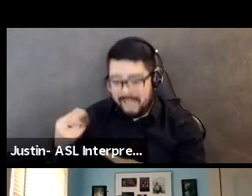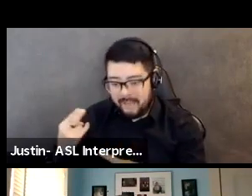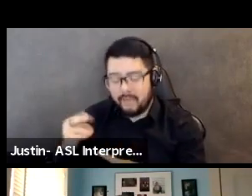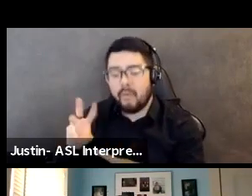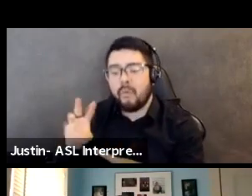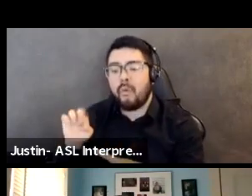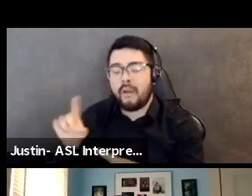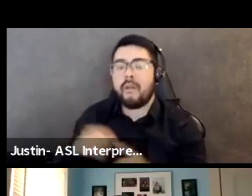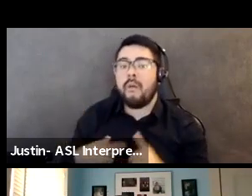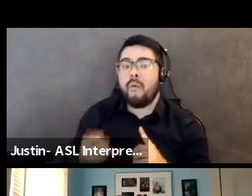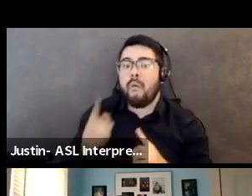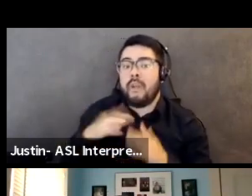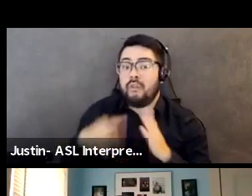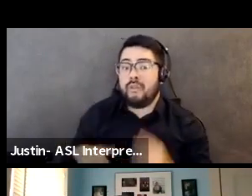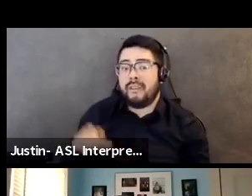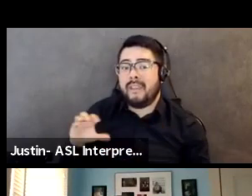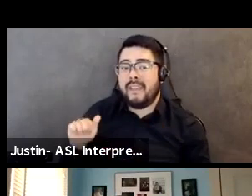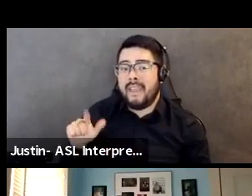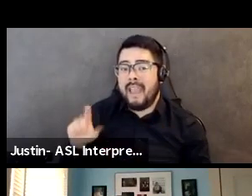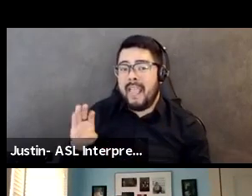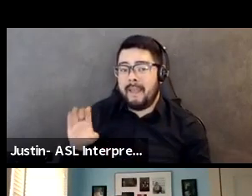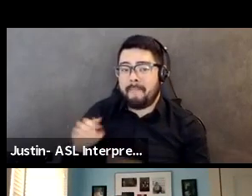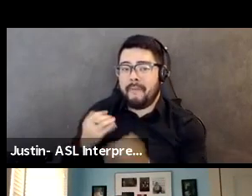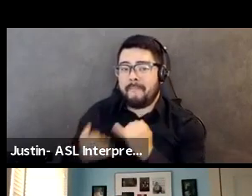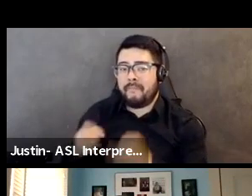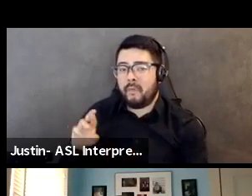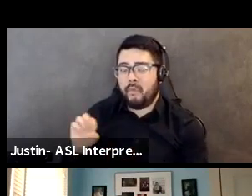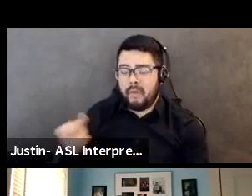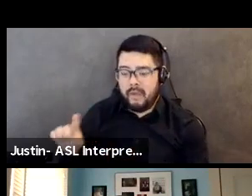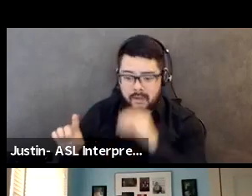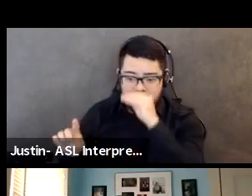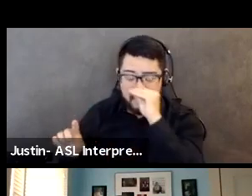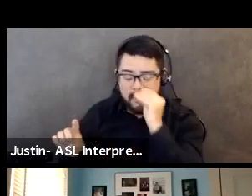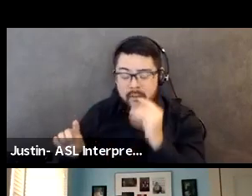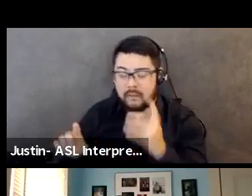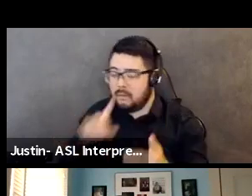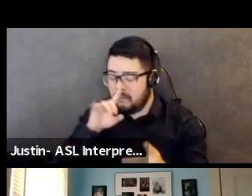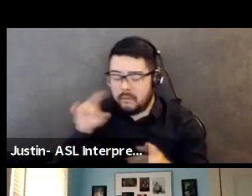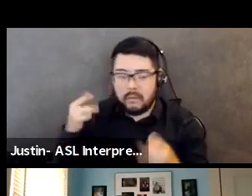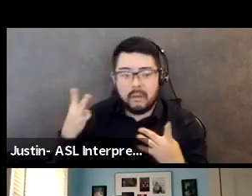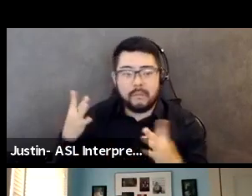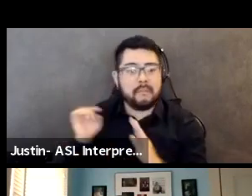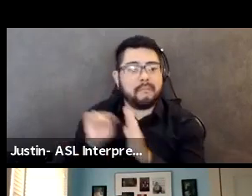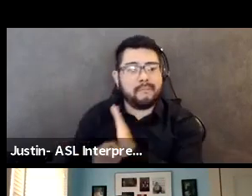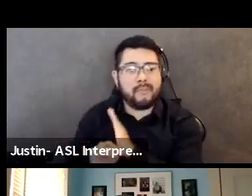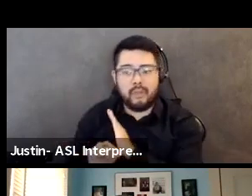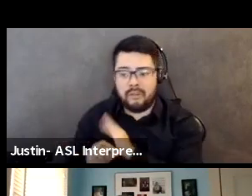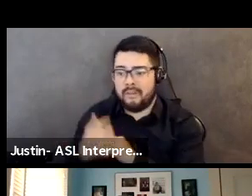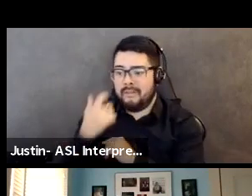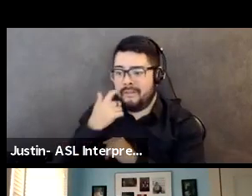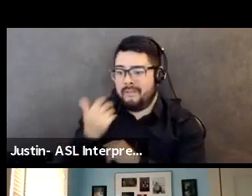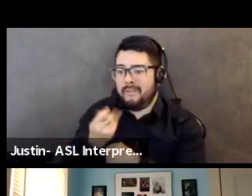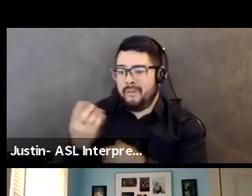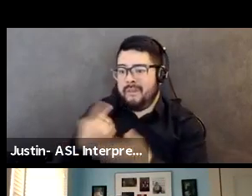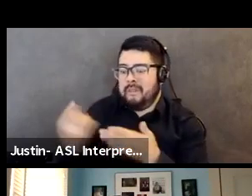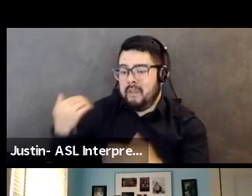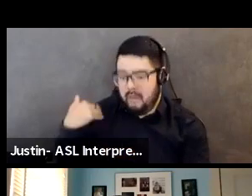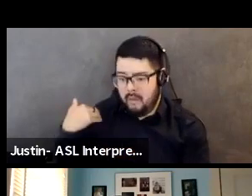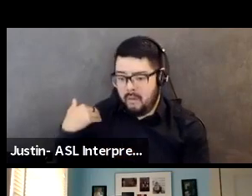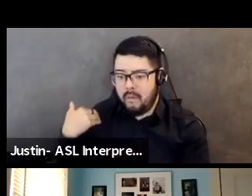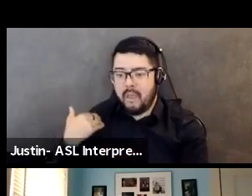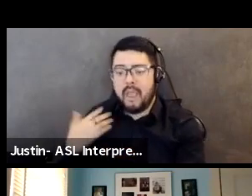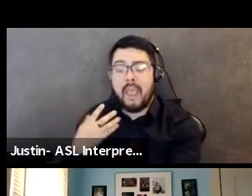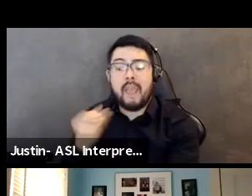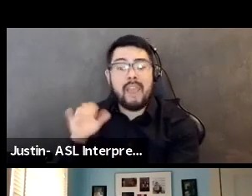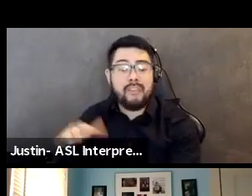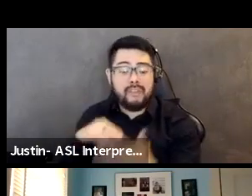was a student in one of the schools was uh tragically murdered a couple weeks ago and he was